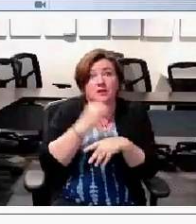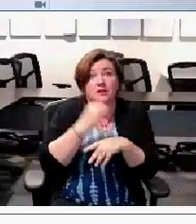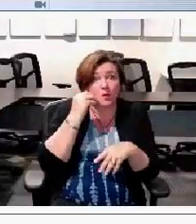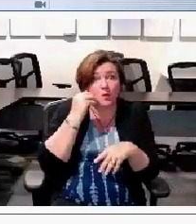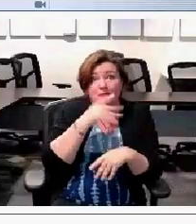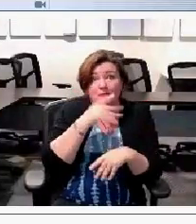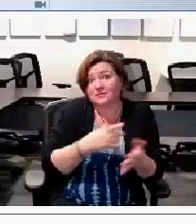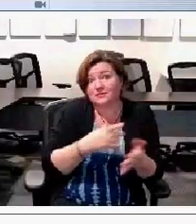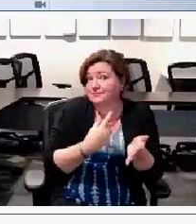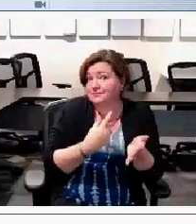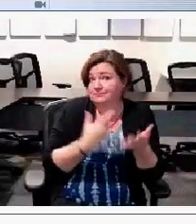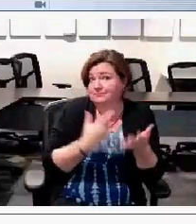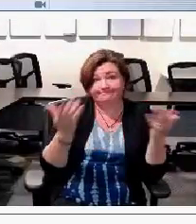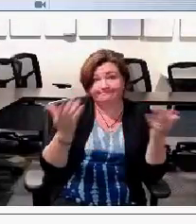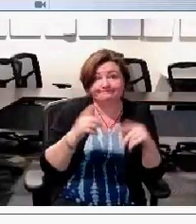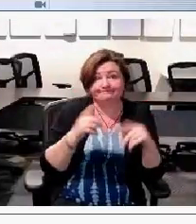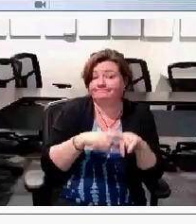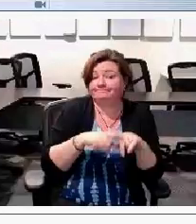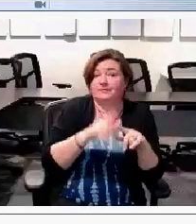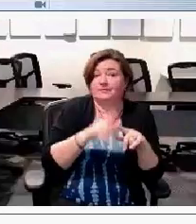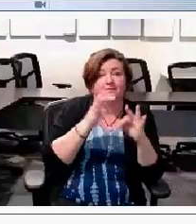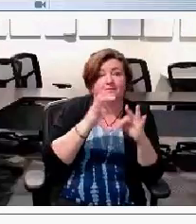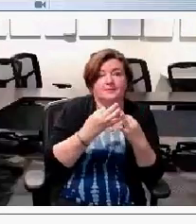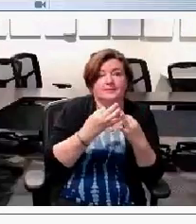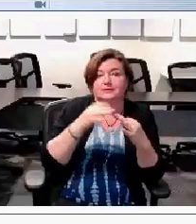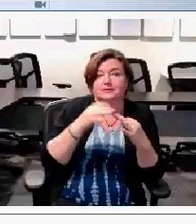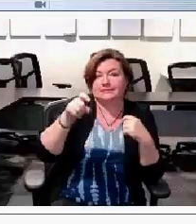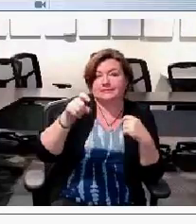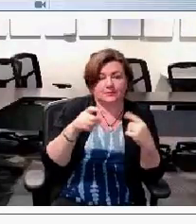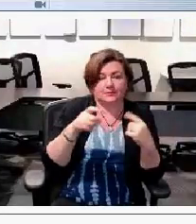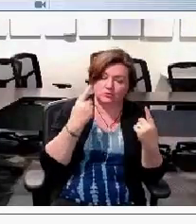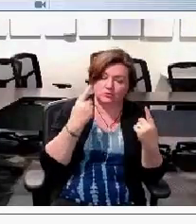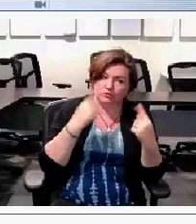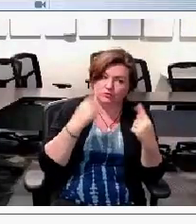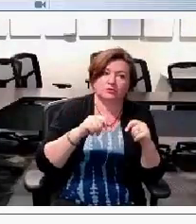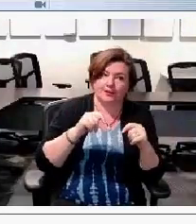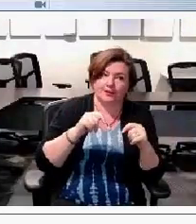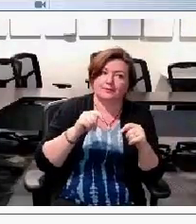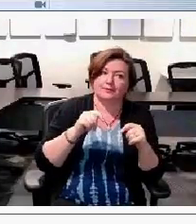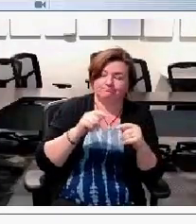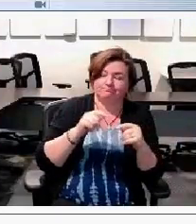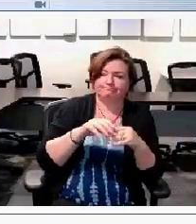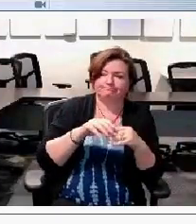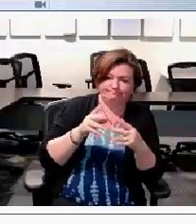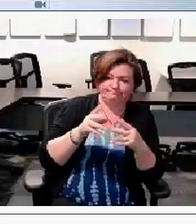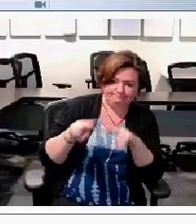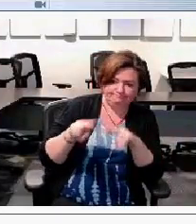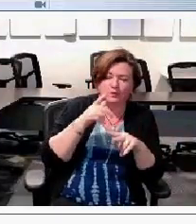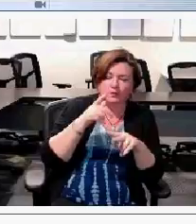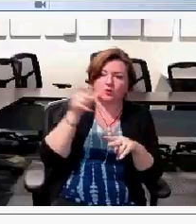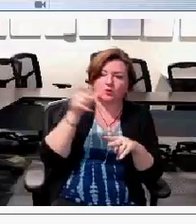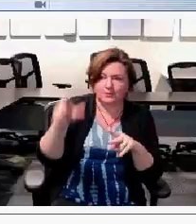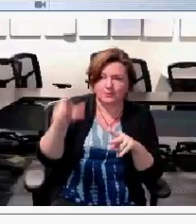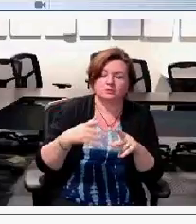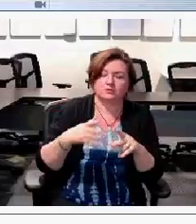lady, whatever suits the family's needs. We just try to have a significant other there